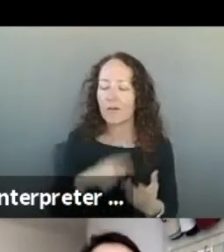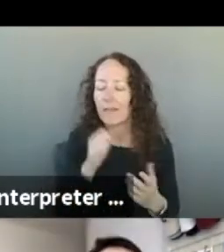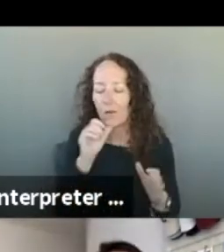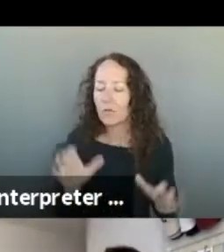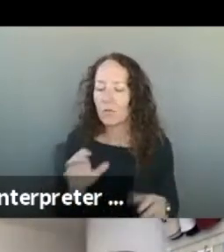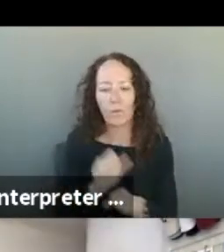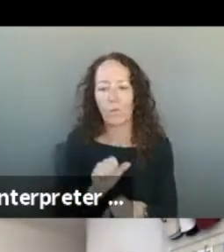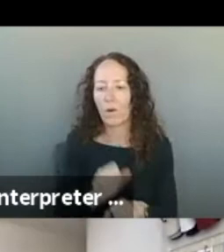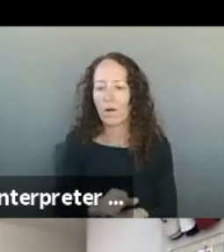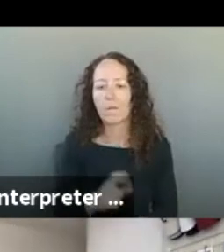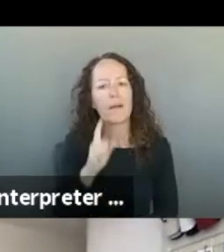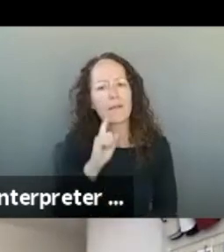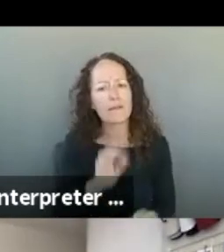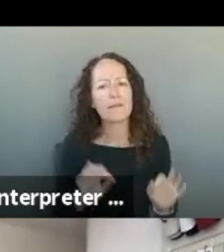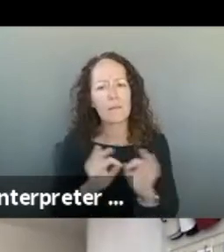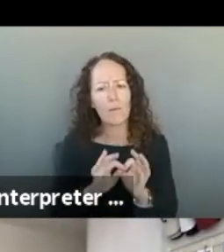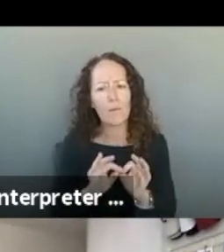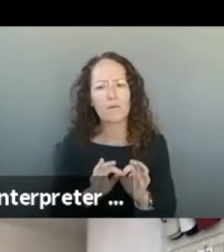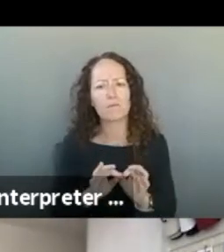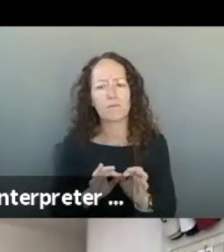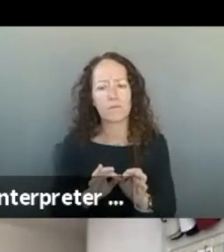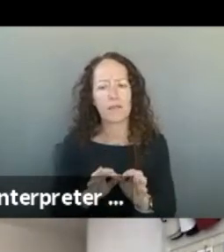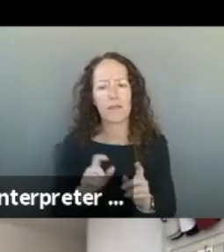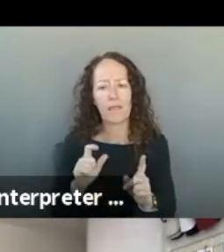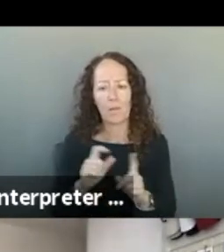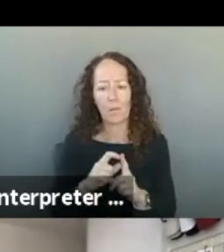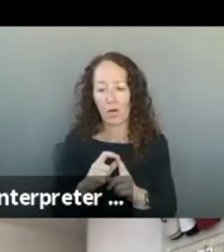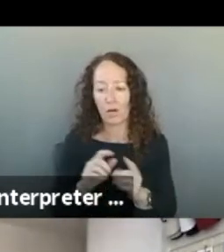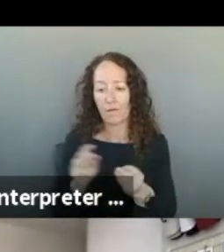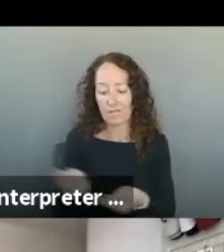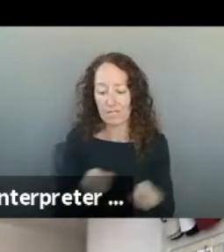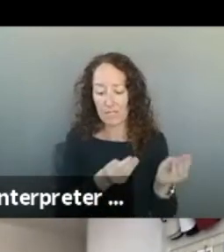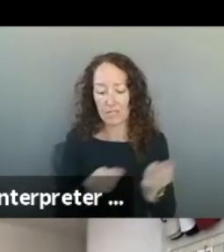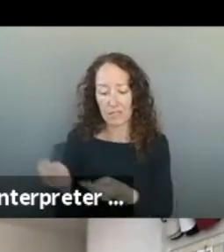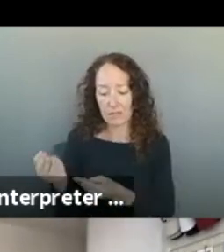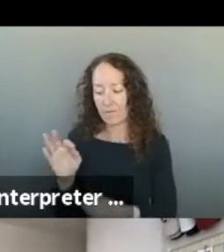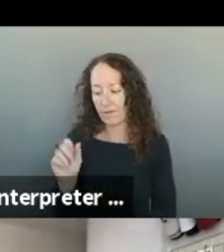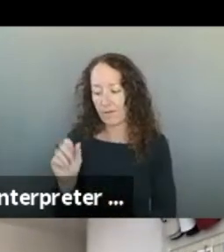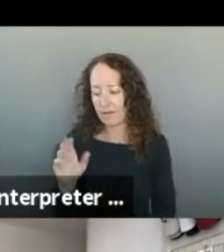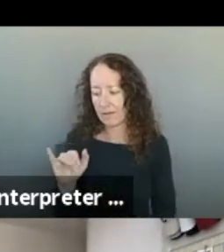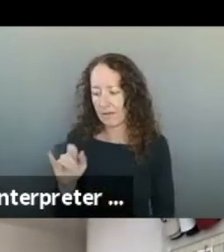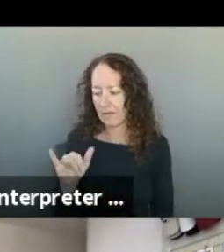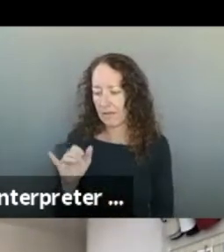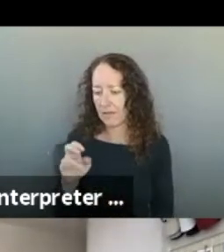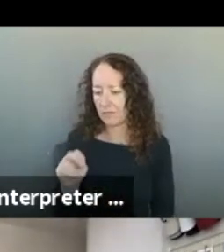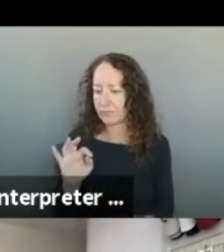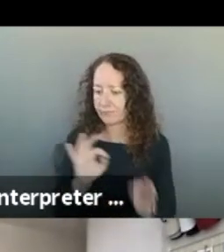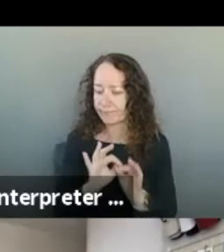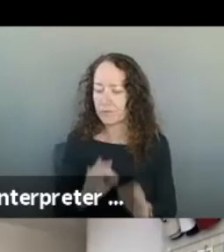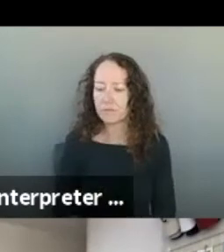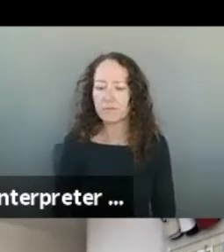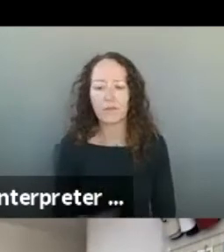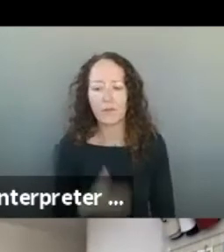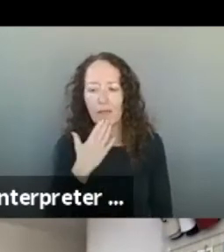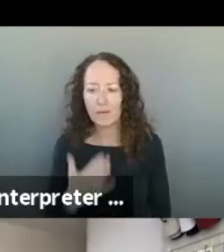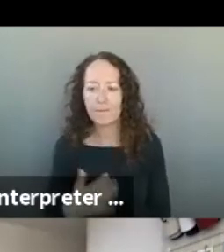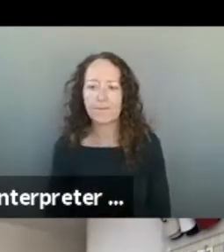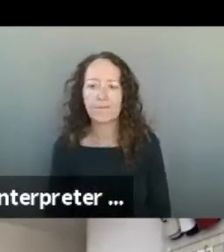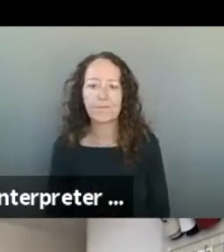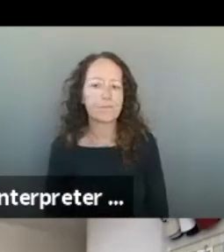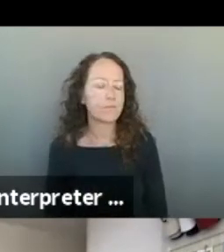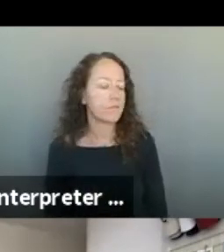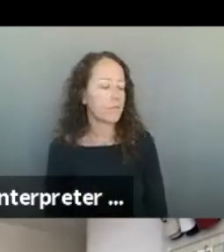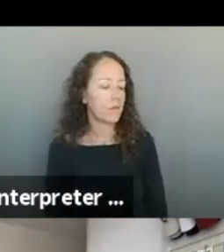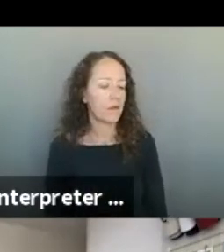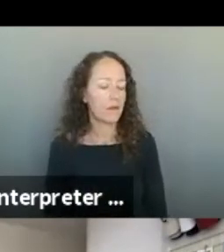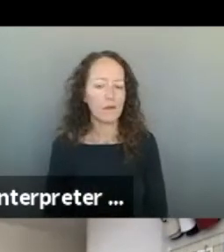that's a really key word right there, facilitation. So thank you for saying that. Yeah. Go ahead, Tracy. Well, I mean, there were a